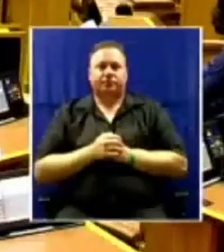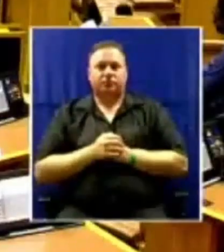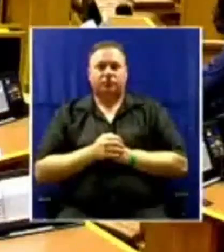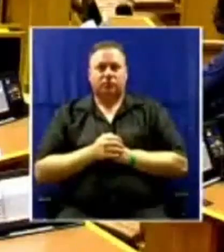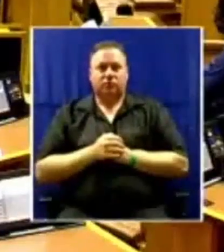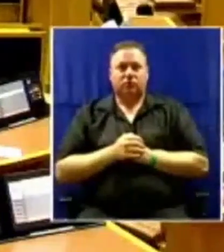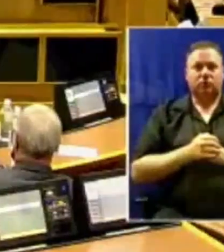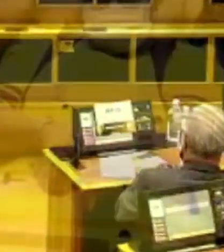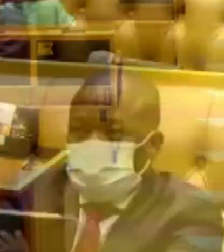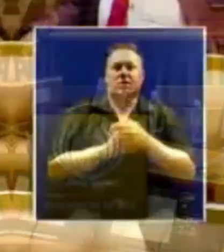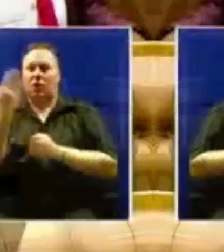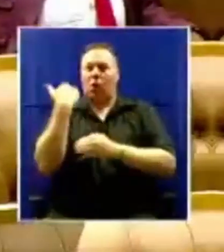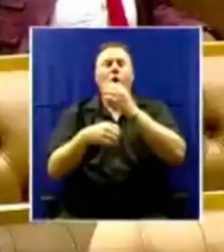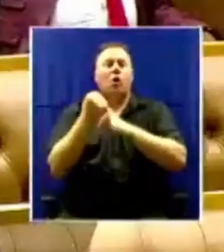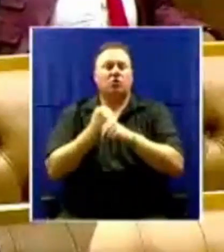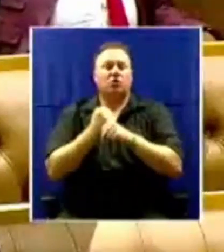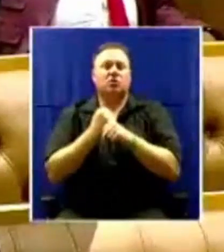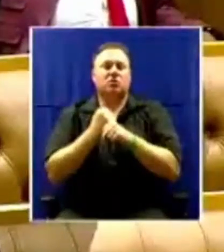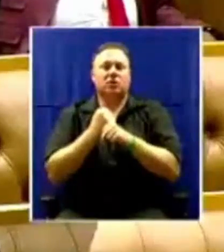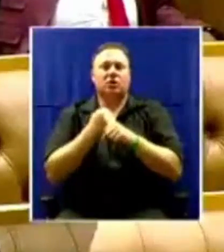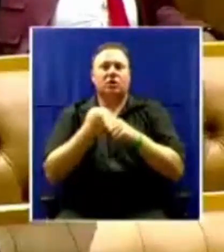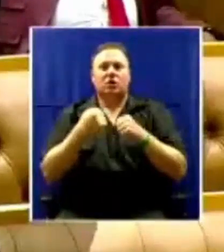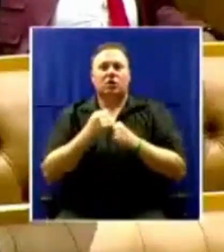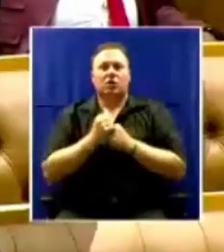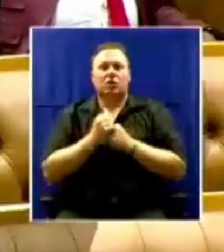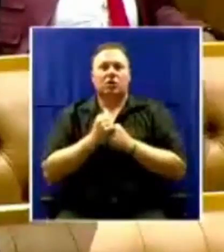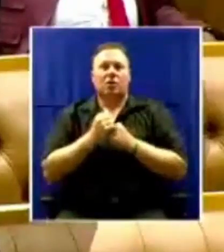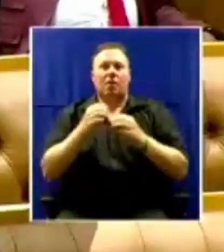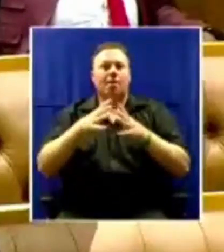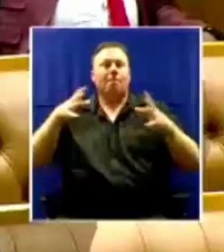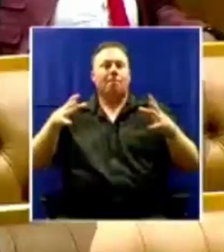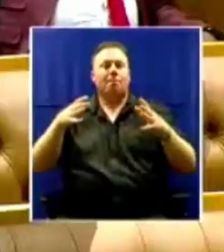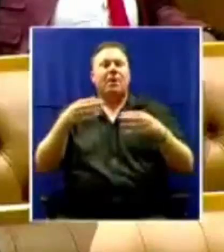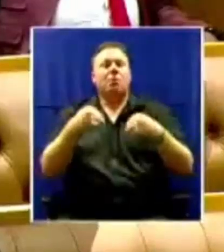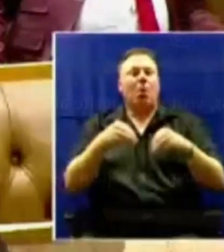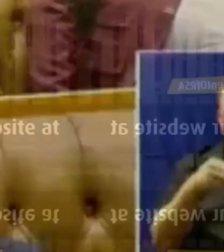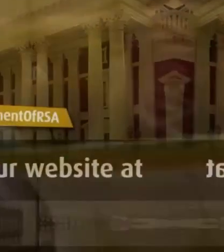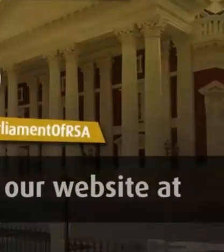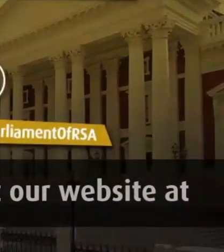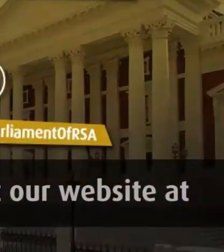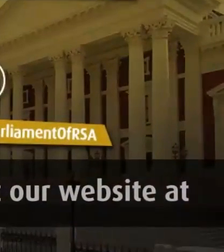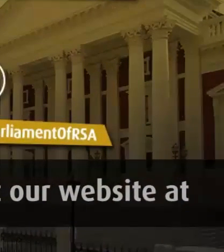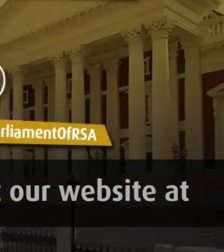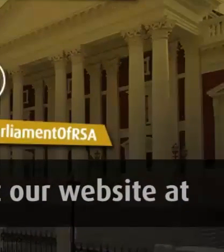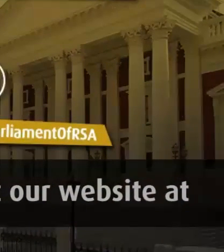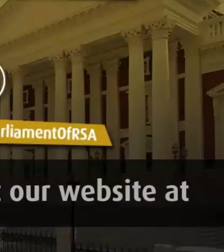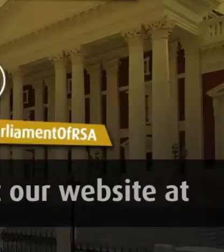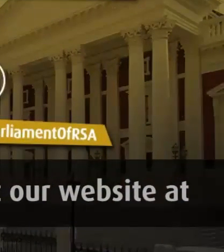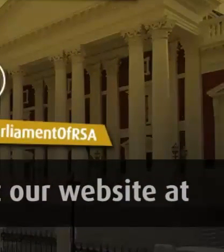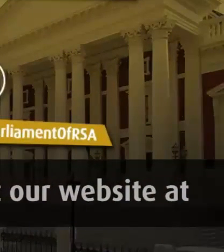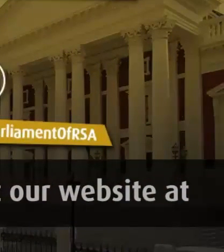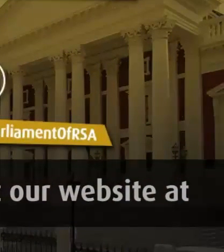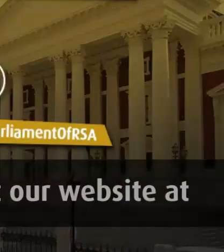on the state of the nation address with his reply on 16 february 2022 at 2 pm watch the reply